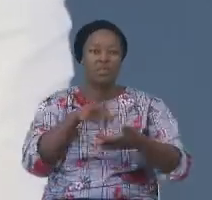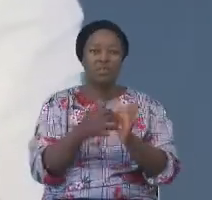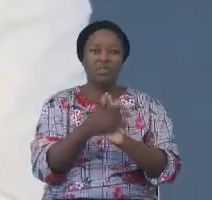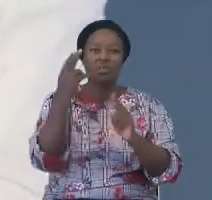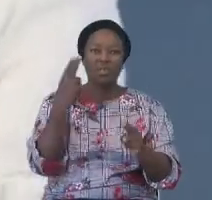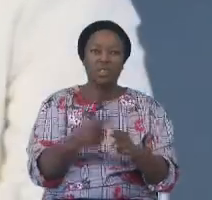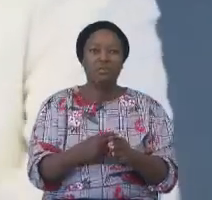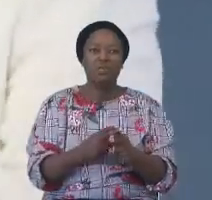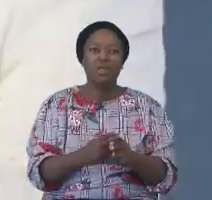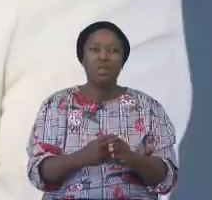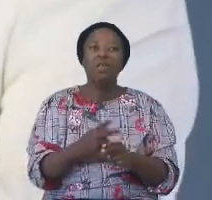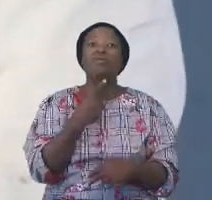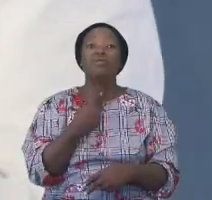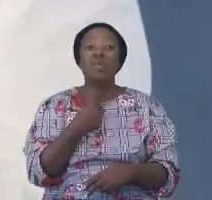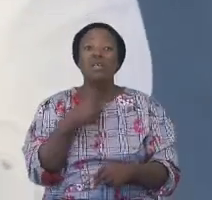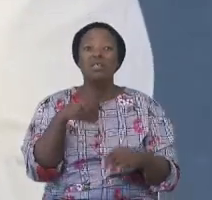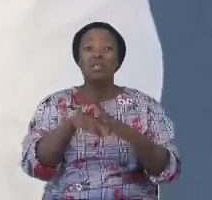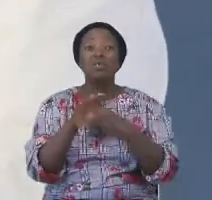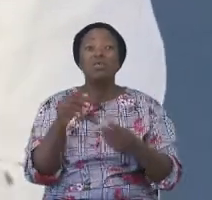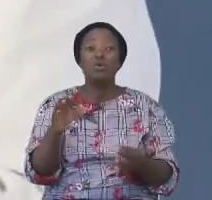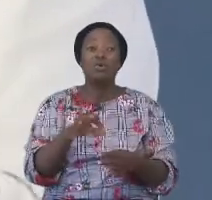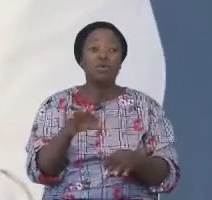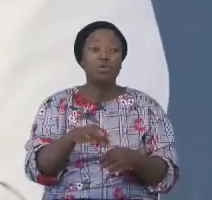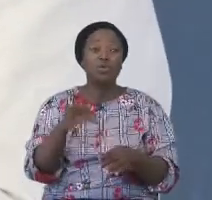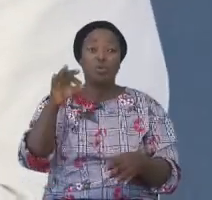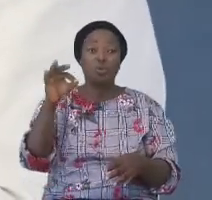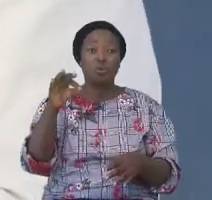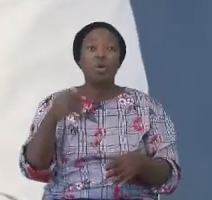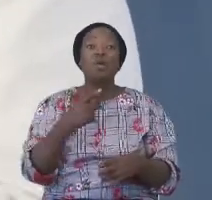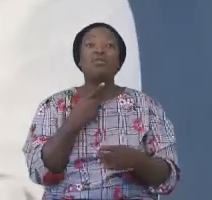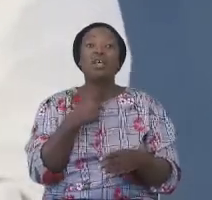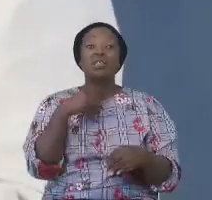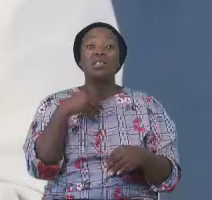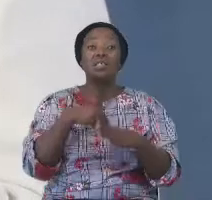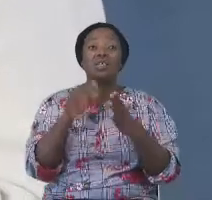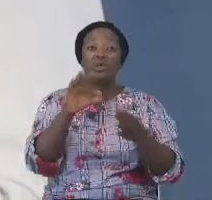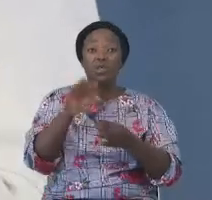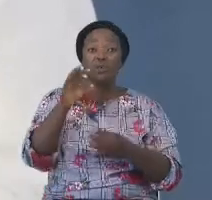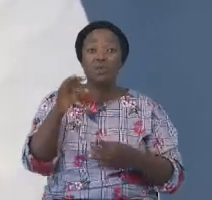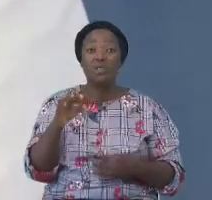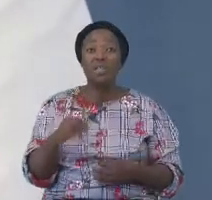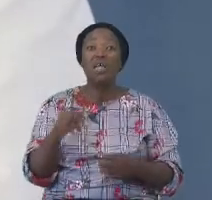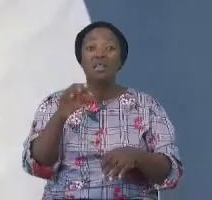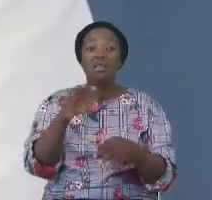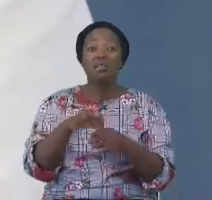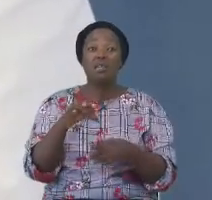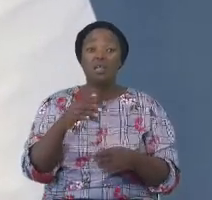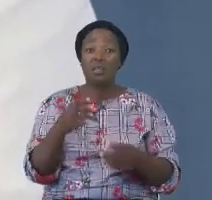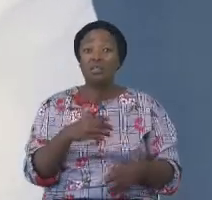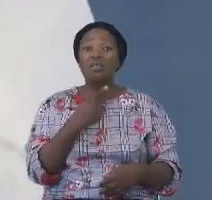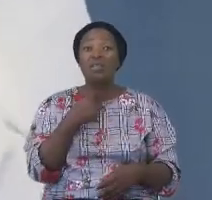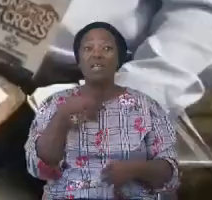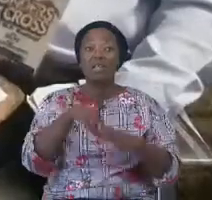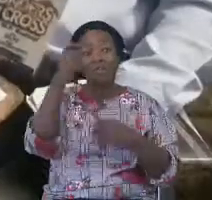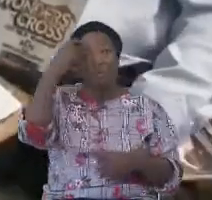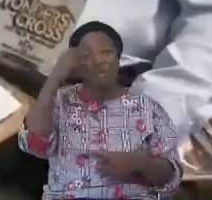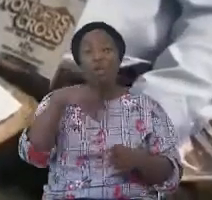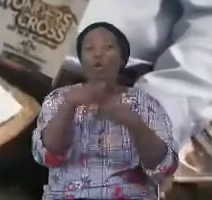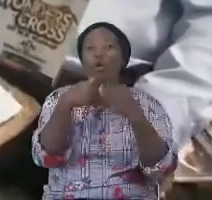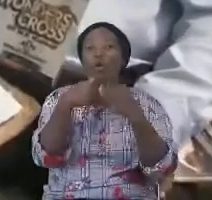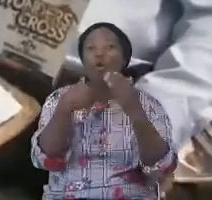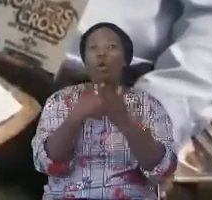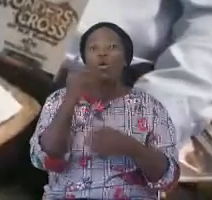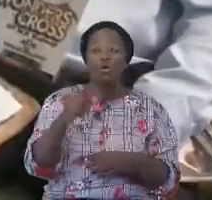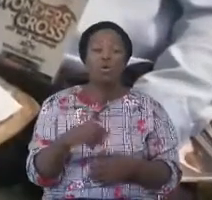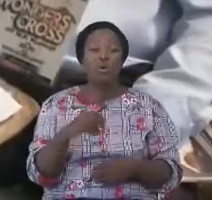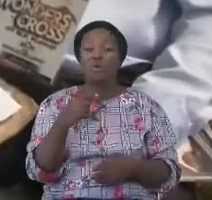can all your thirsts will be satisfied first in your soul first in your